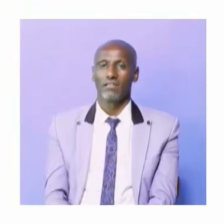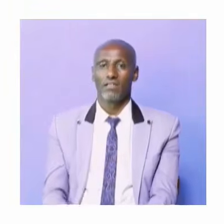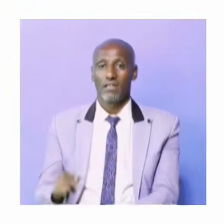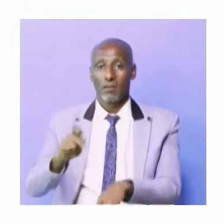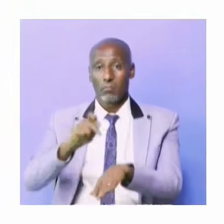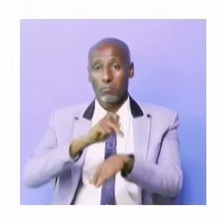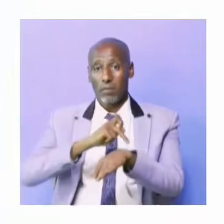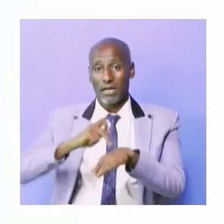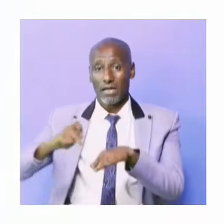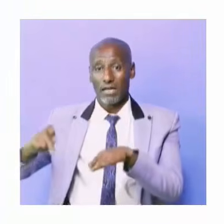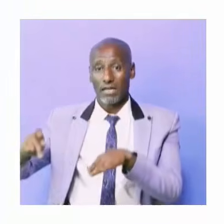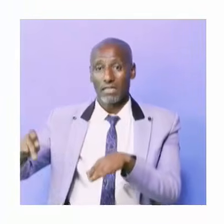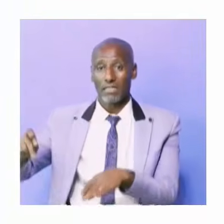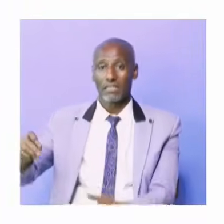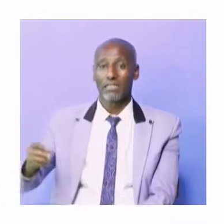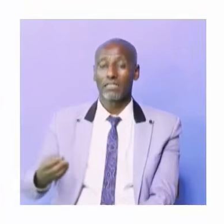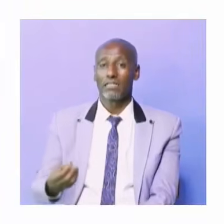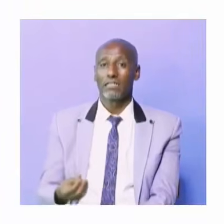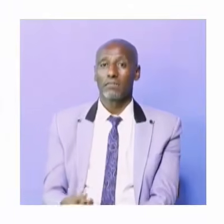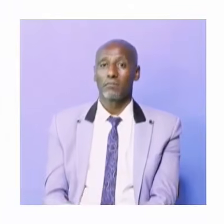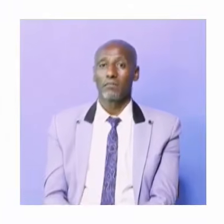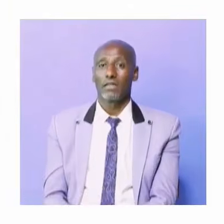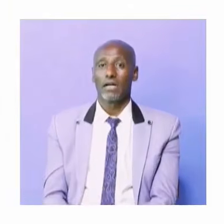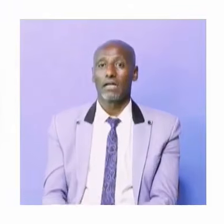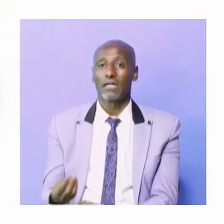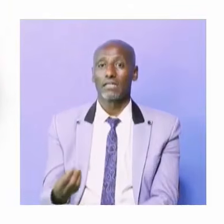blank, drink is here,